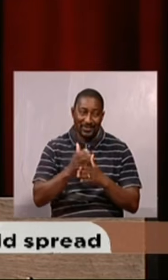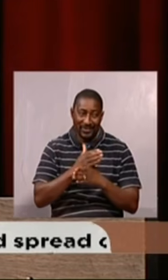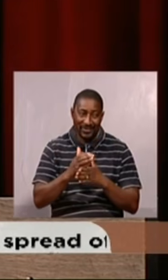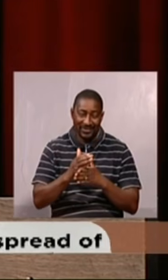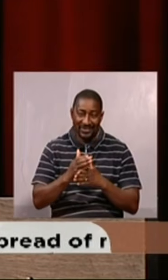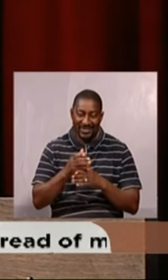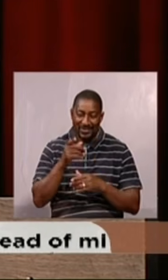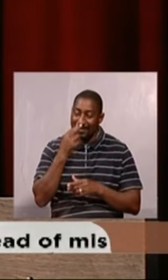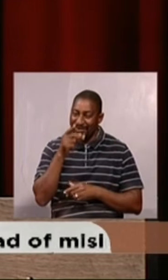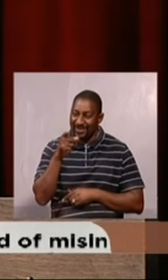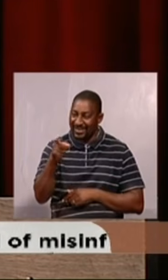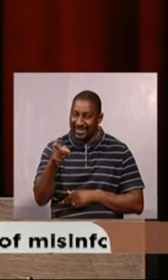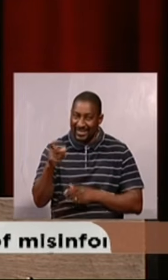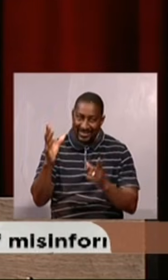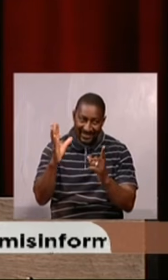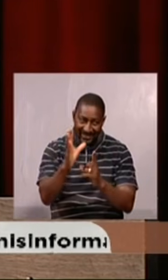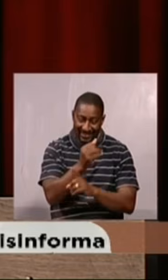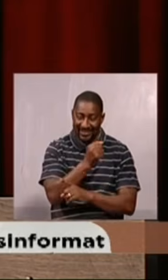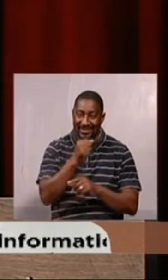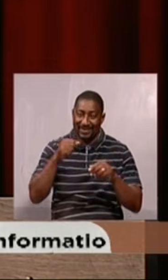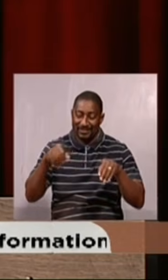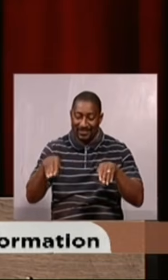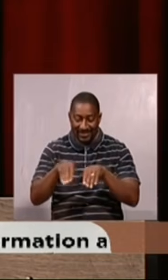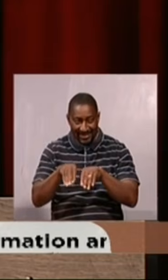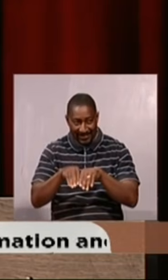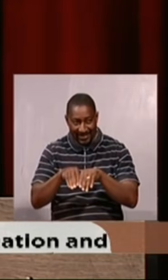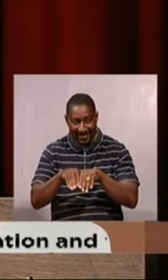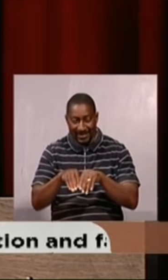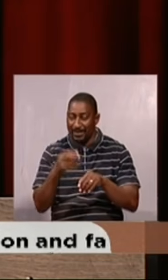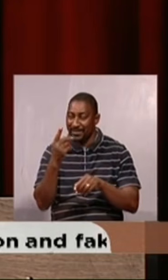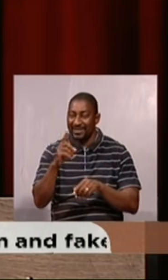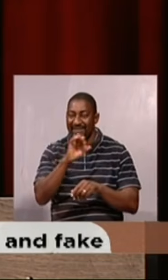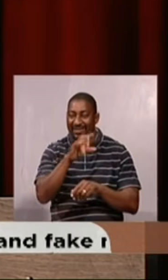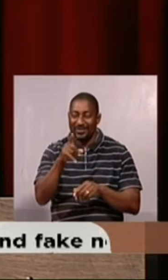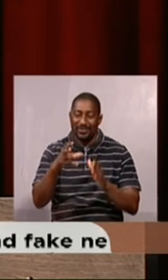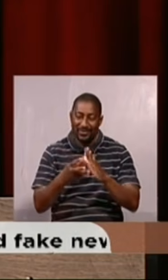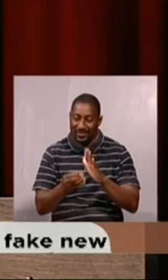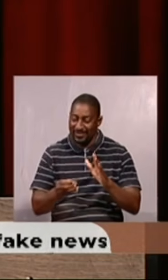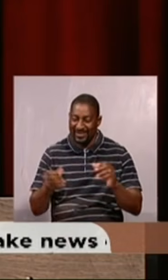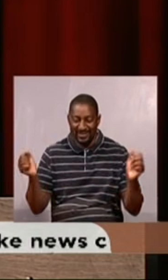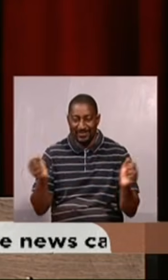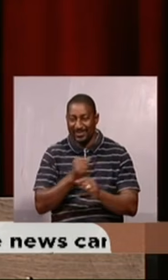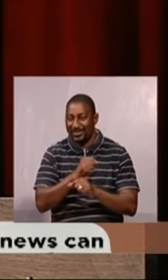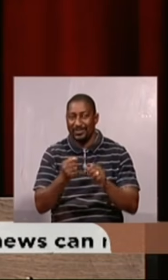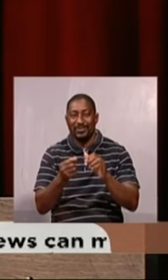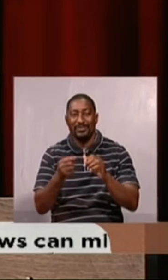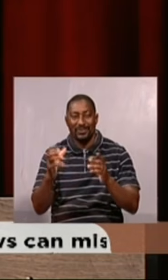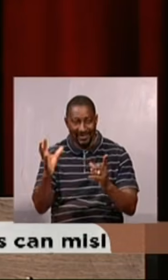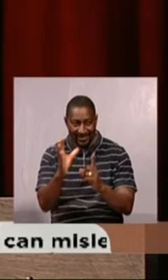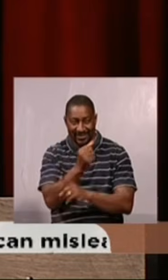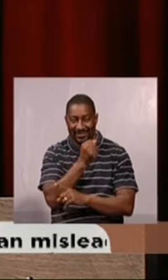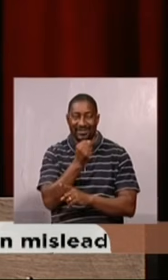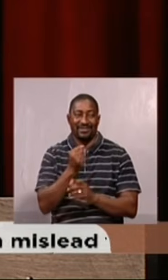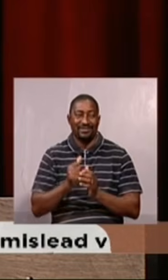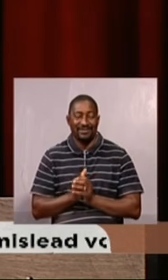has been successful in what he or she does should not be what will make you to do the same thing and expect to be